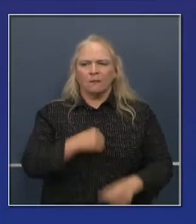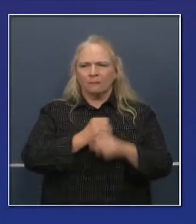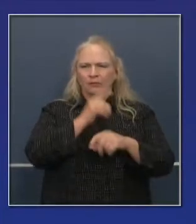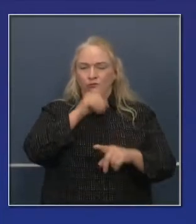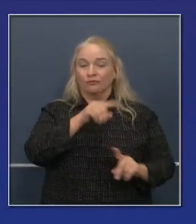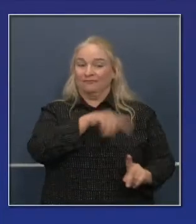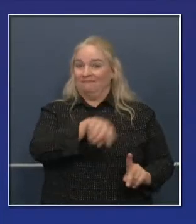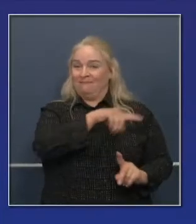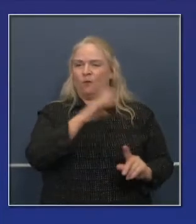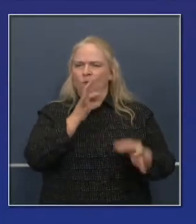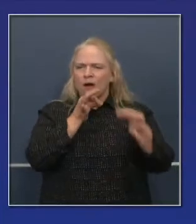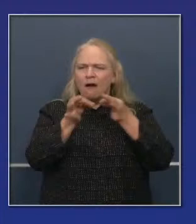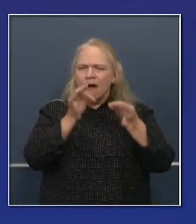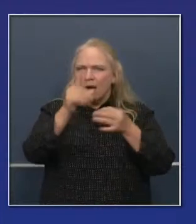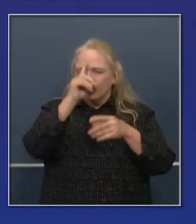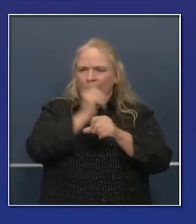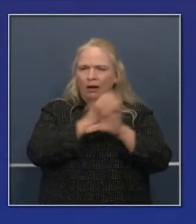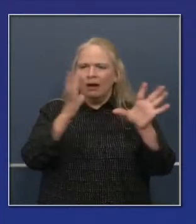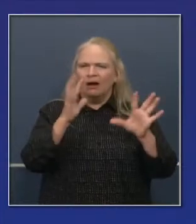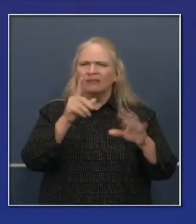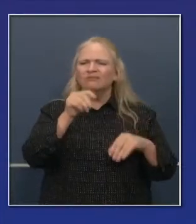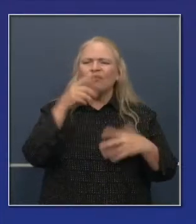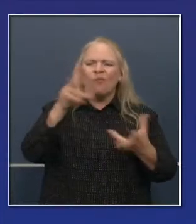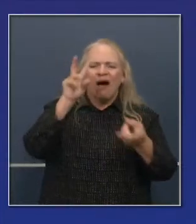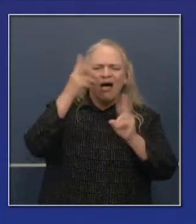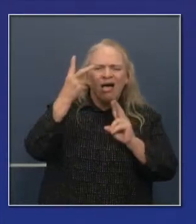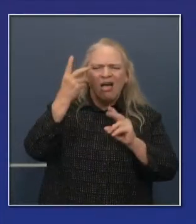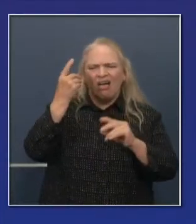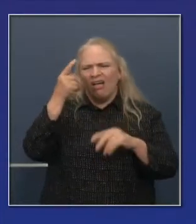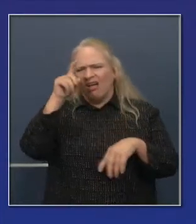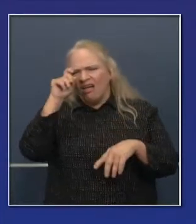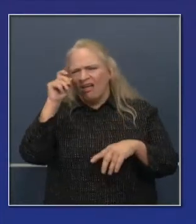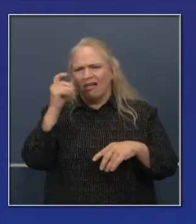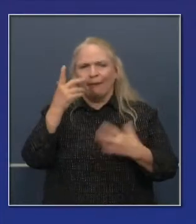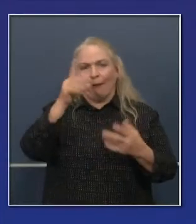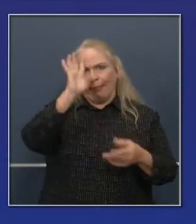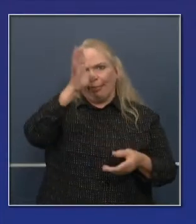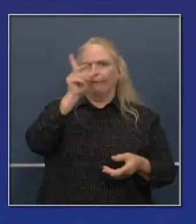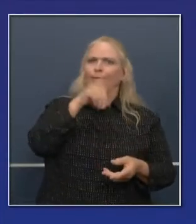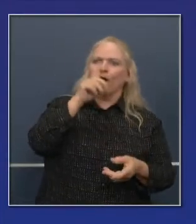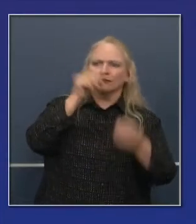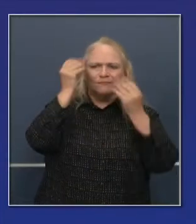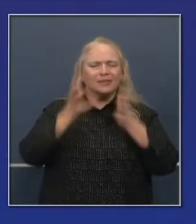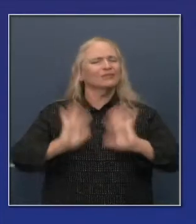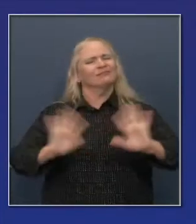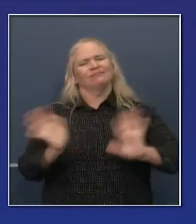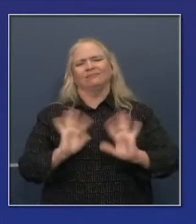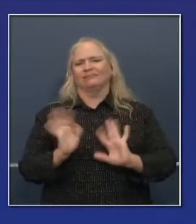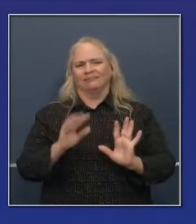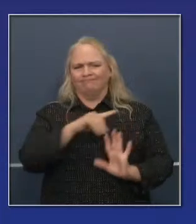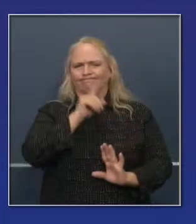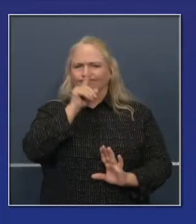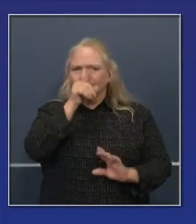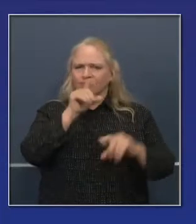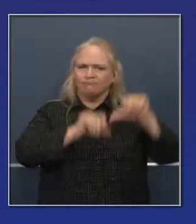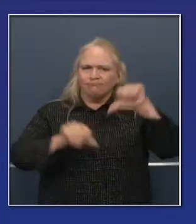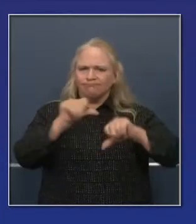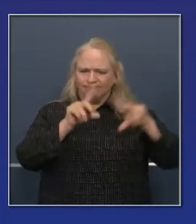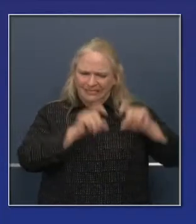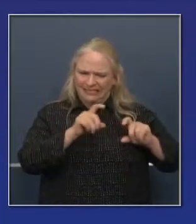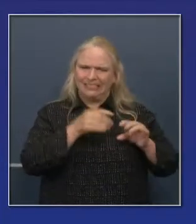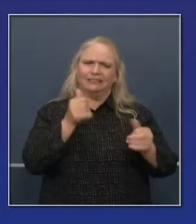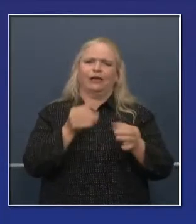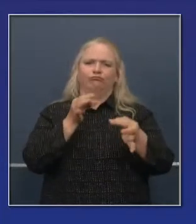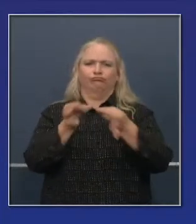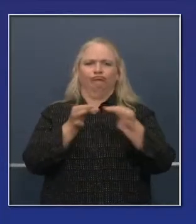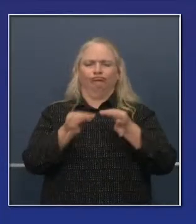certain cases. So we're organizing that as we are our testing update, which will be forthcoming. In fact, tomorrow, Dr.